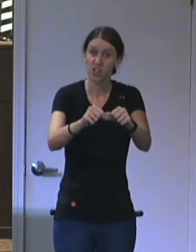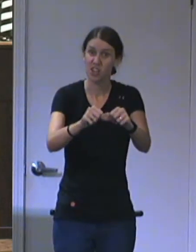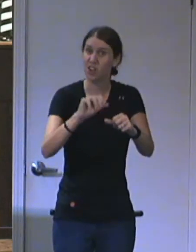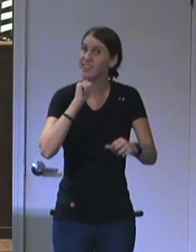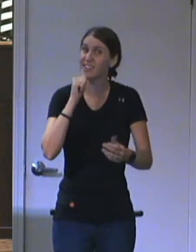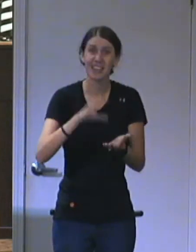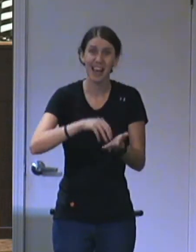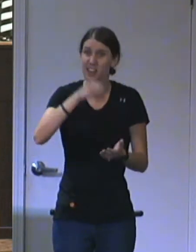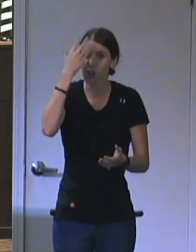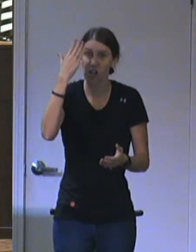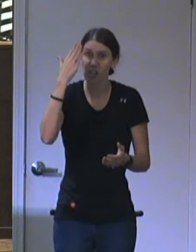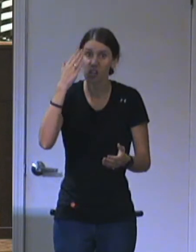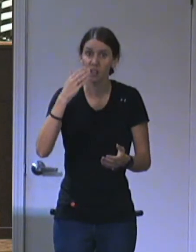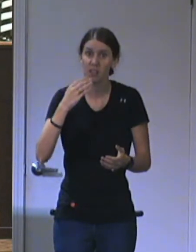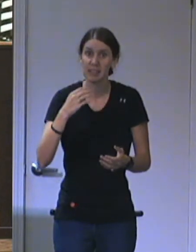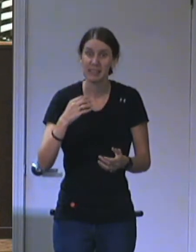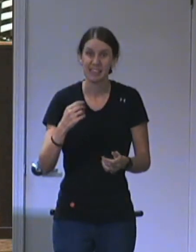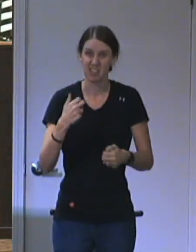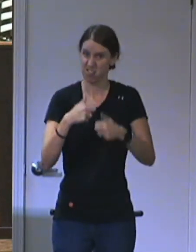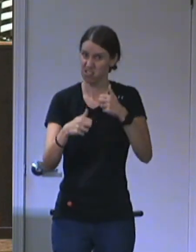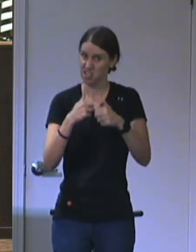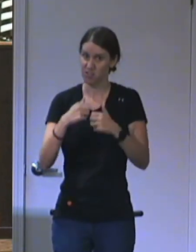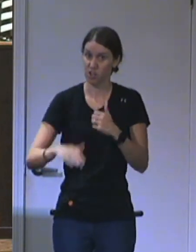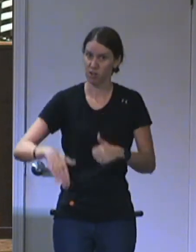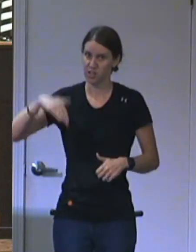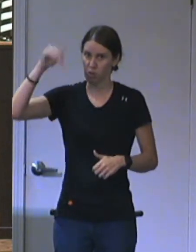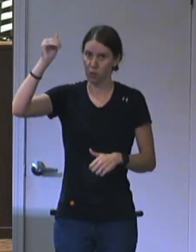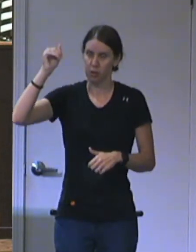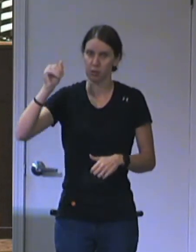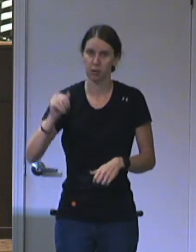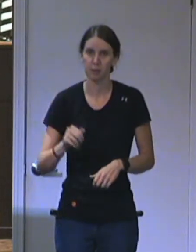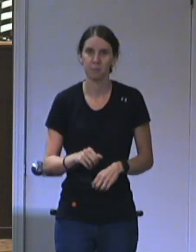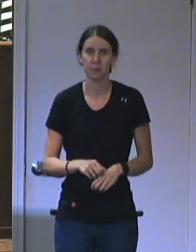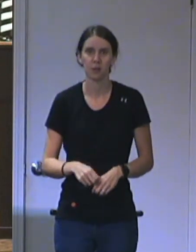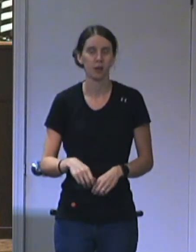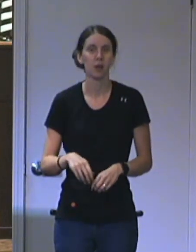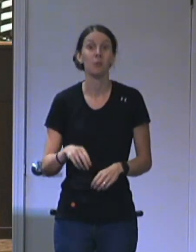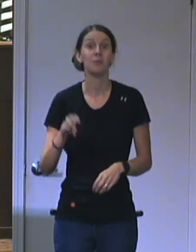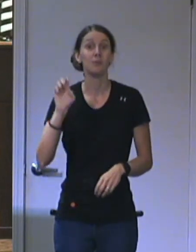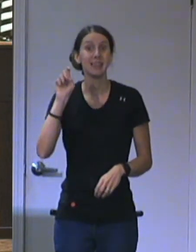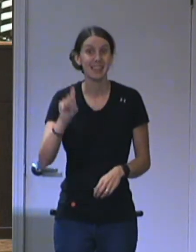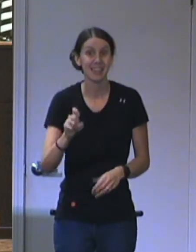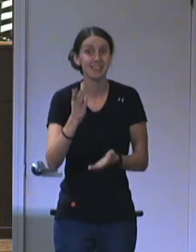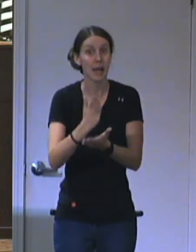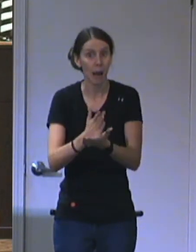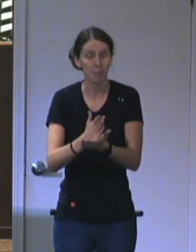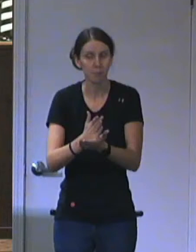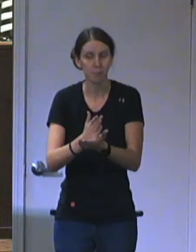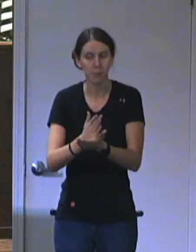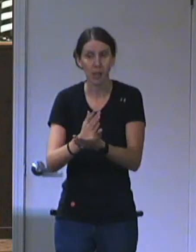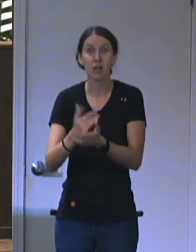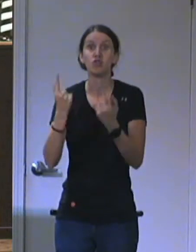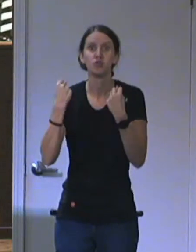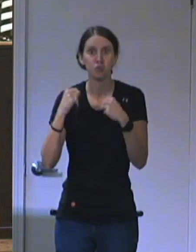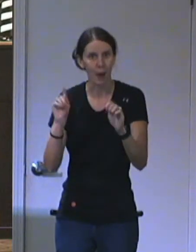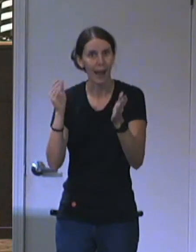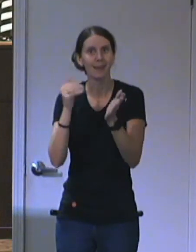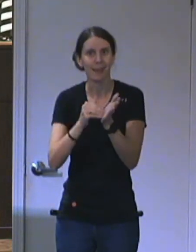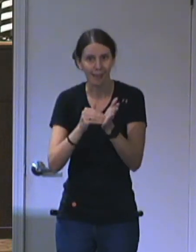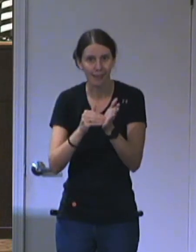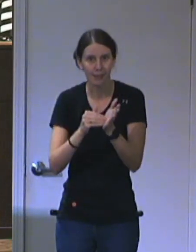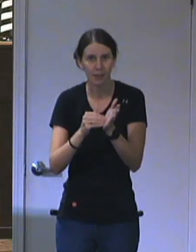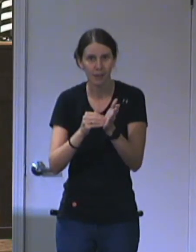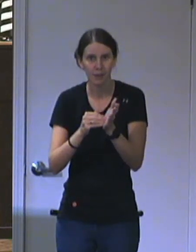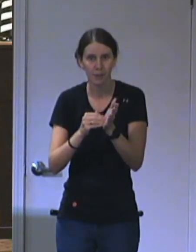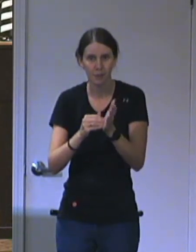Instead of saying, no, we need to help you comprehend this. And then you find out sometimes that, wow,